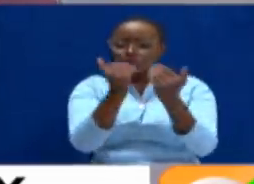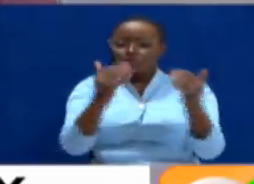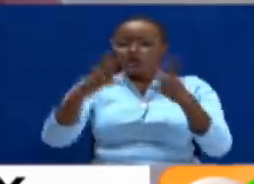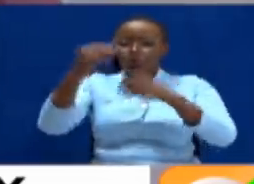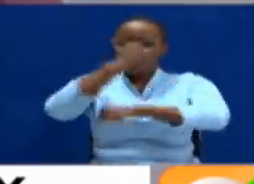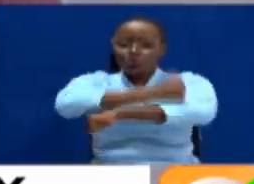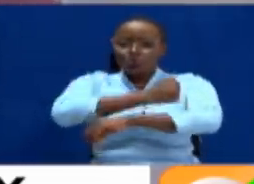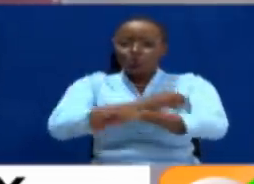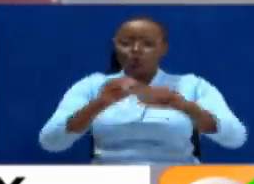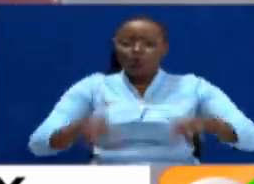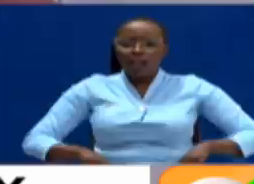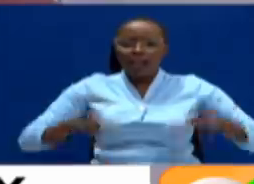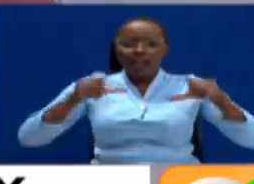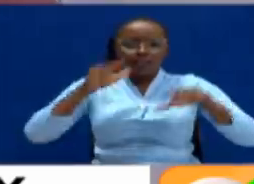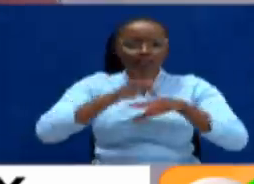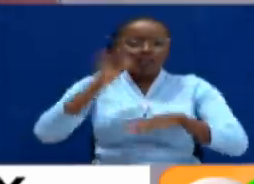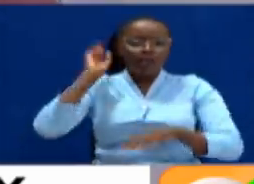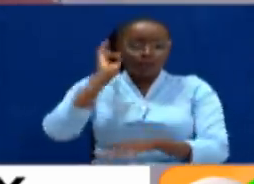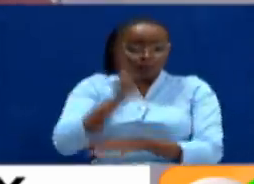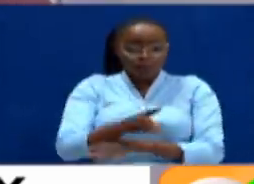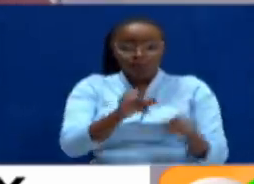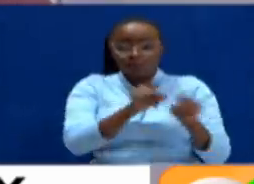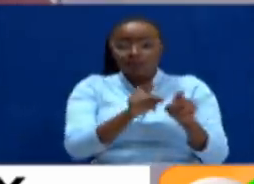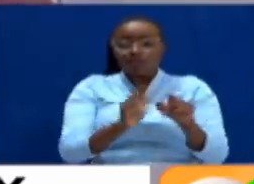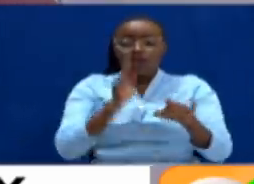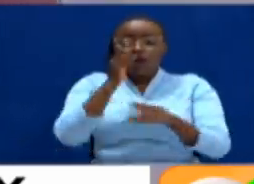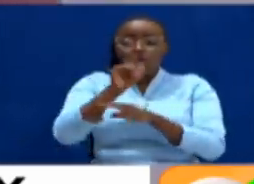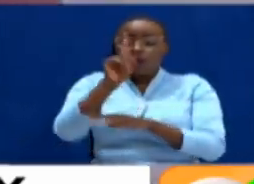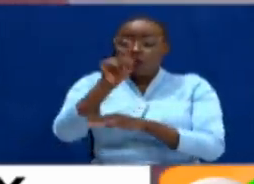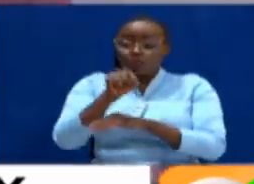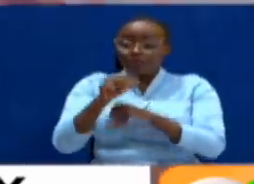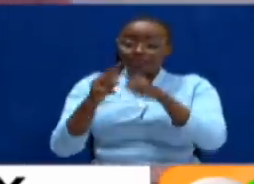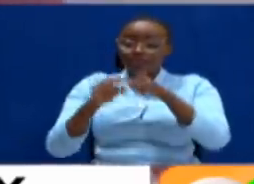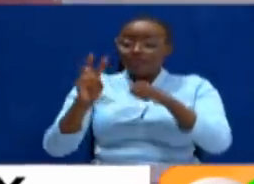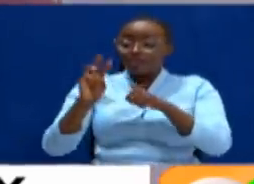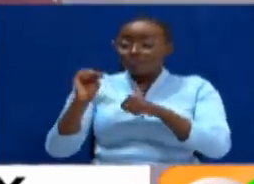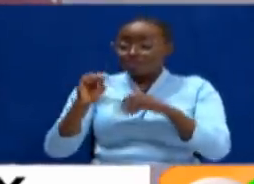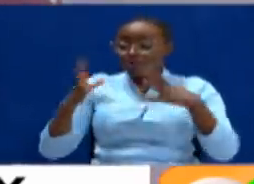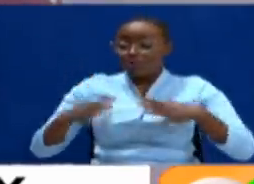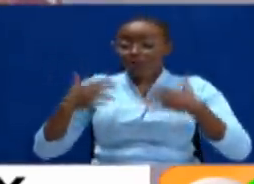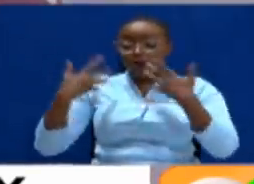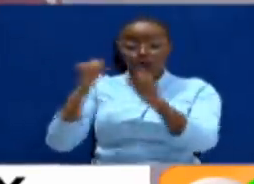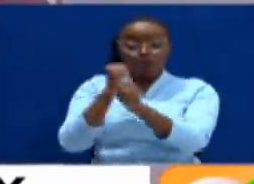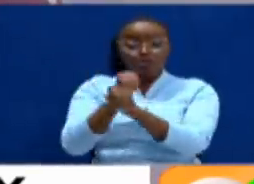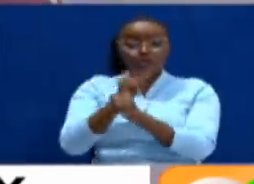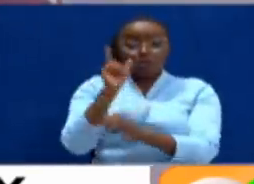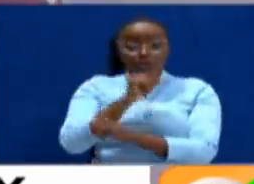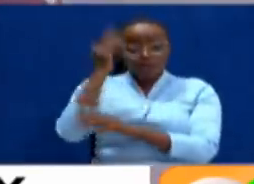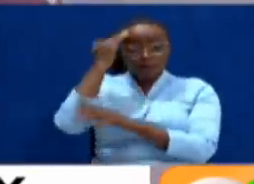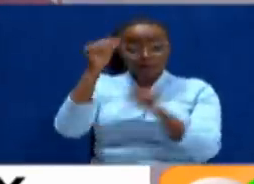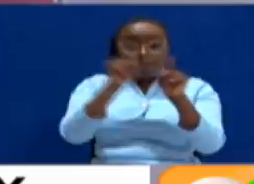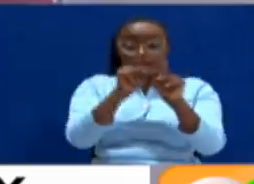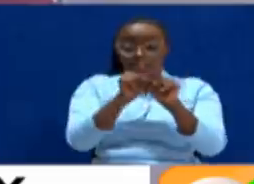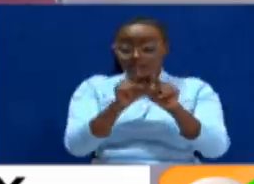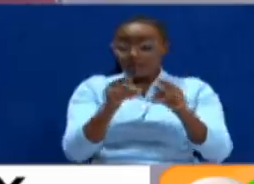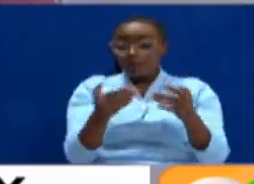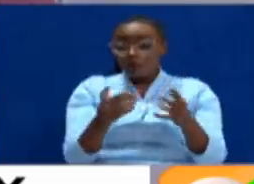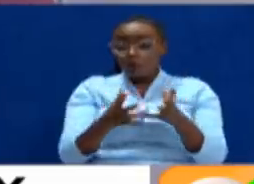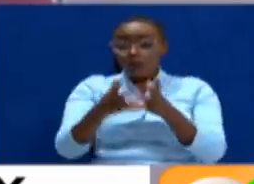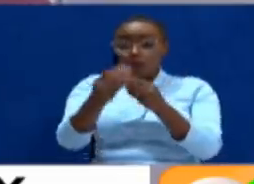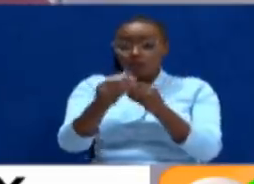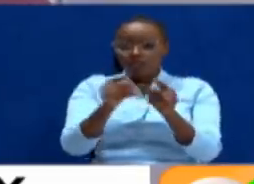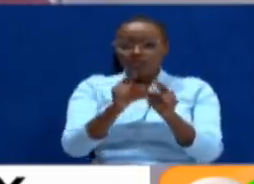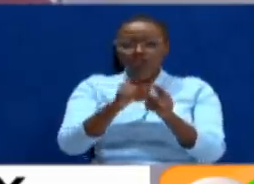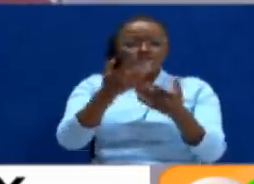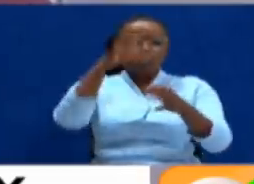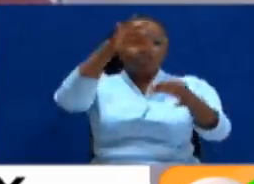school, livelihoods have been affected. Over 1.7 million people have lost their jobs. So where do all these people come in? Am I the same thing where we'll troop to the